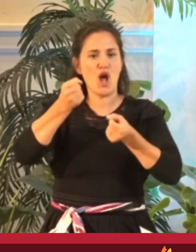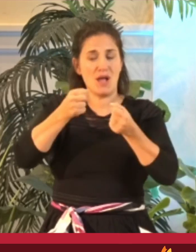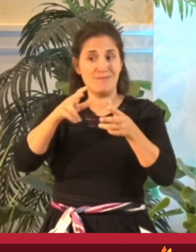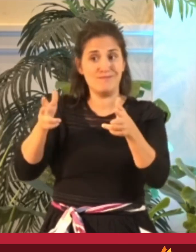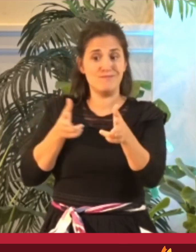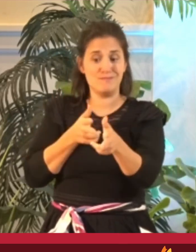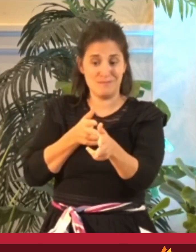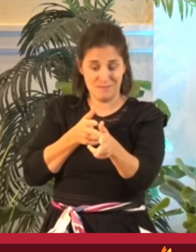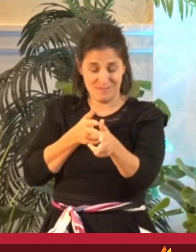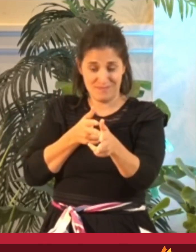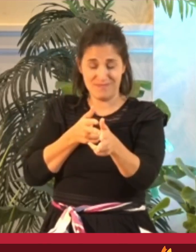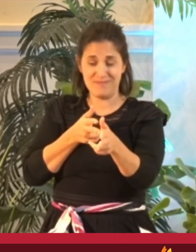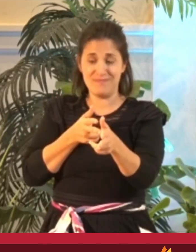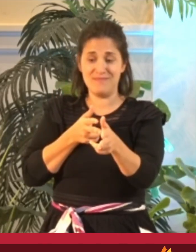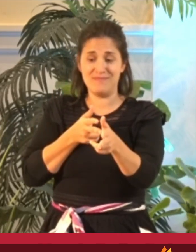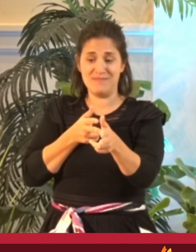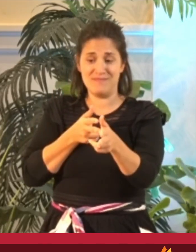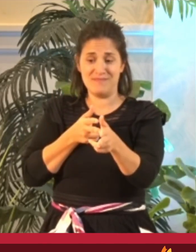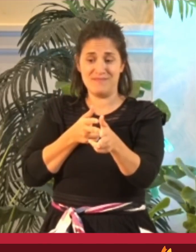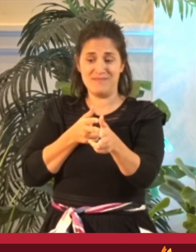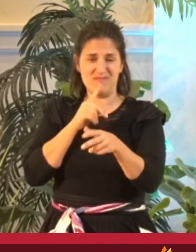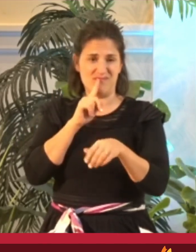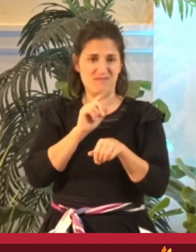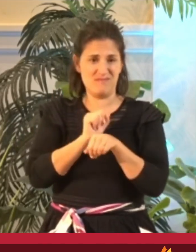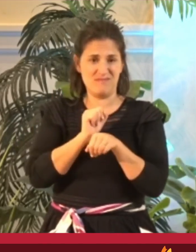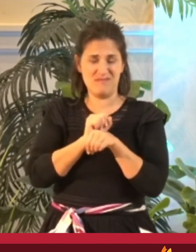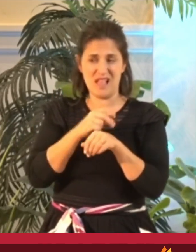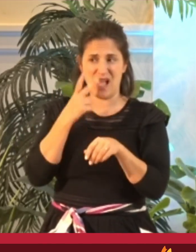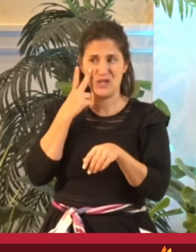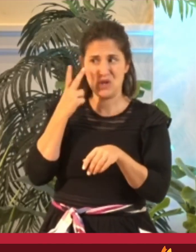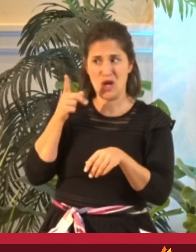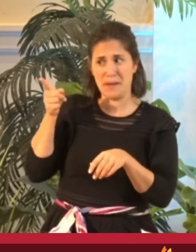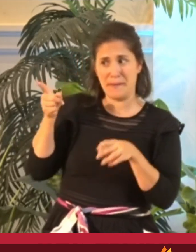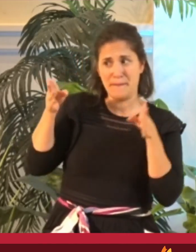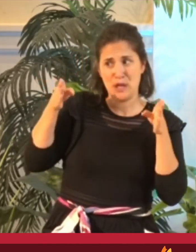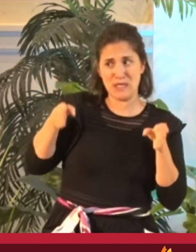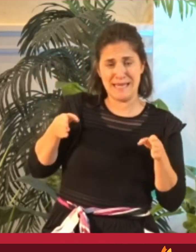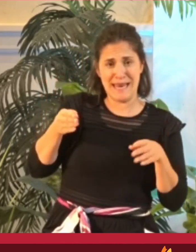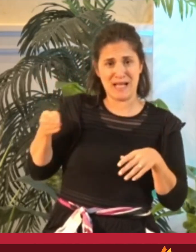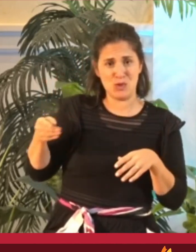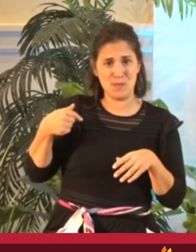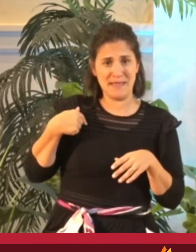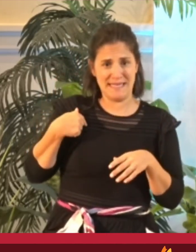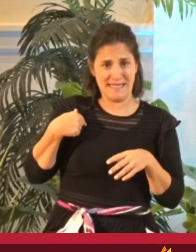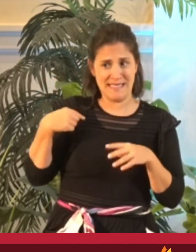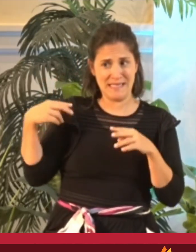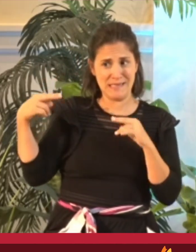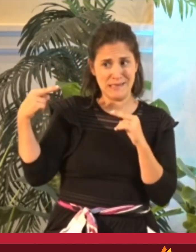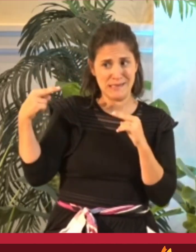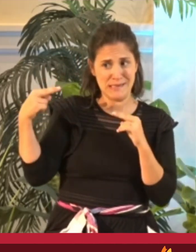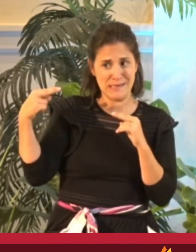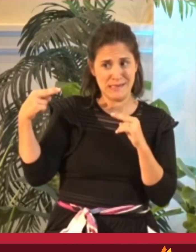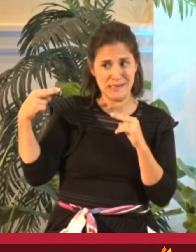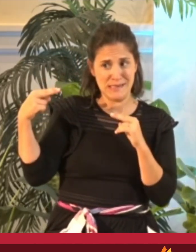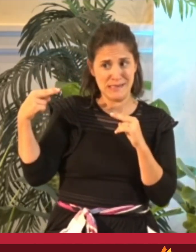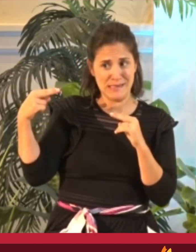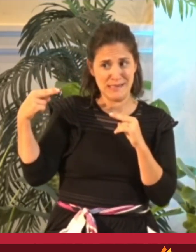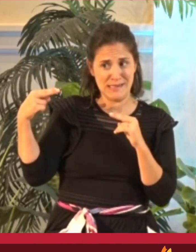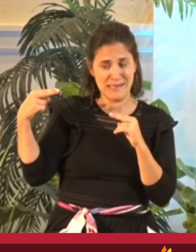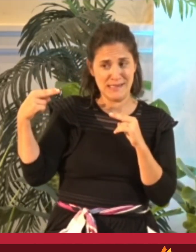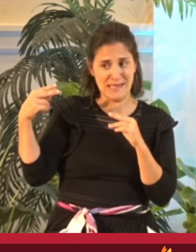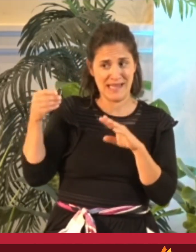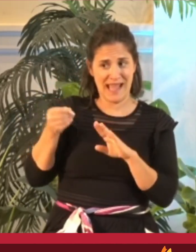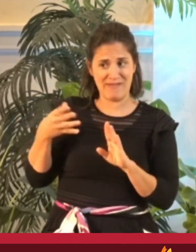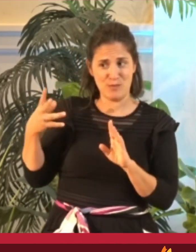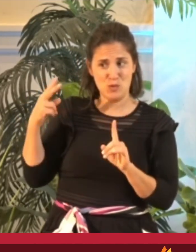in that row, and I gave him $2. And I saw that guy's in front of me, his hands was waving outside the car. Then I saw him in the rearview mirror,